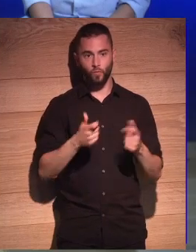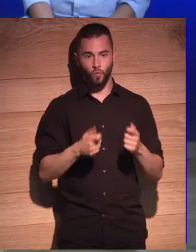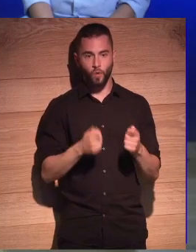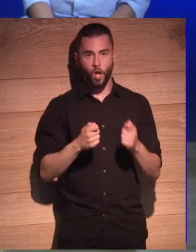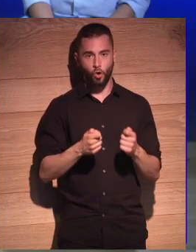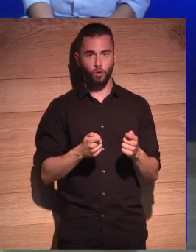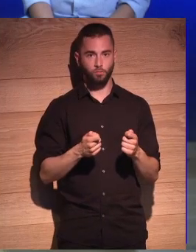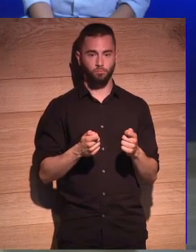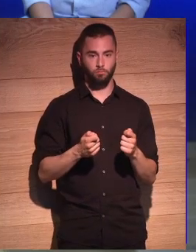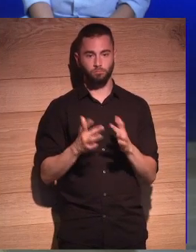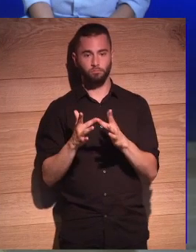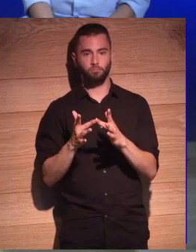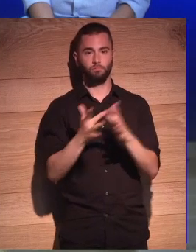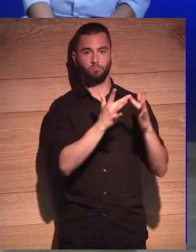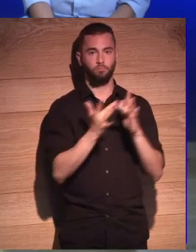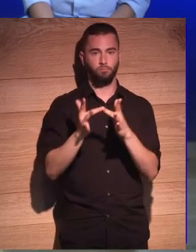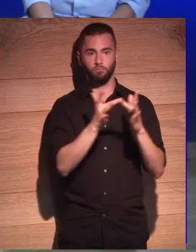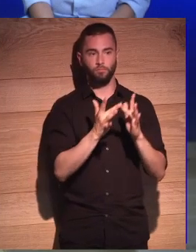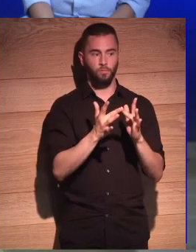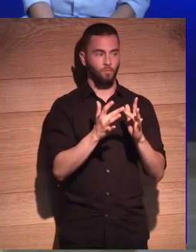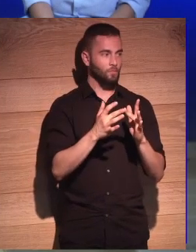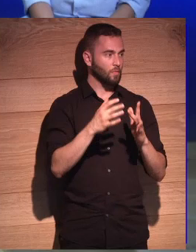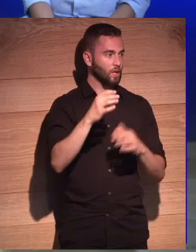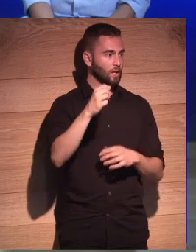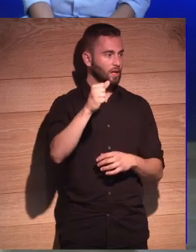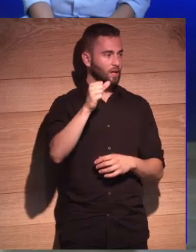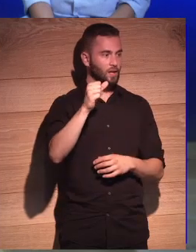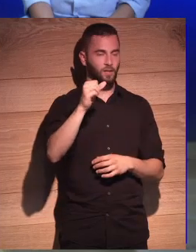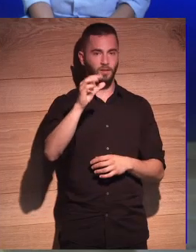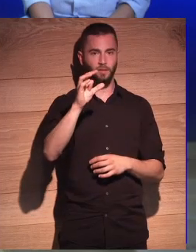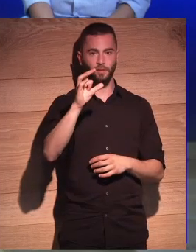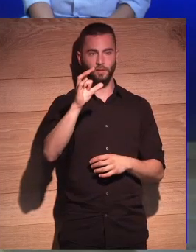If we talk about interactive games,